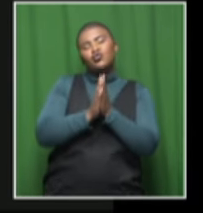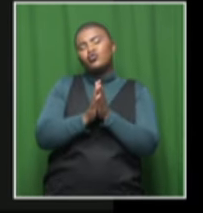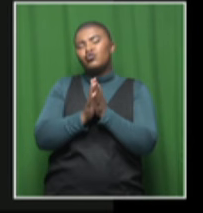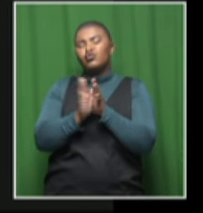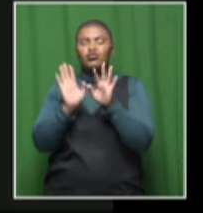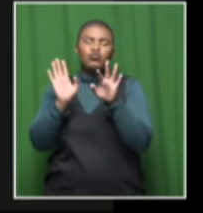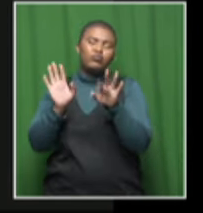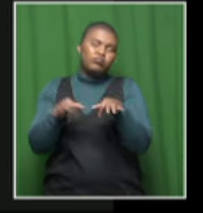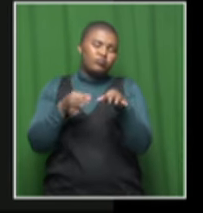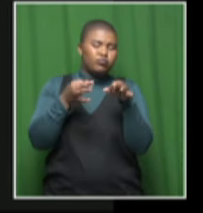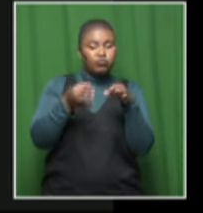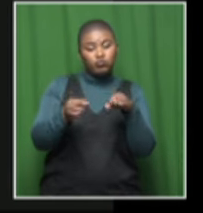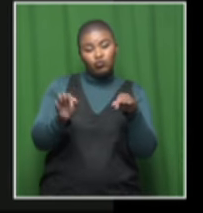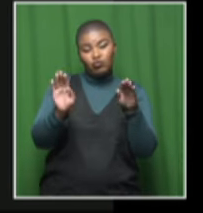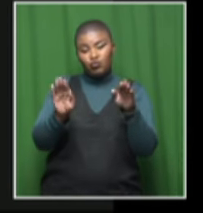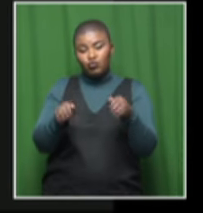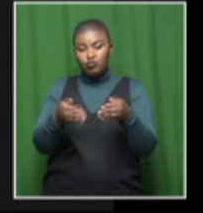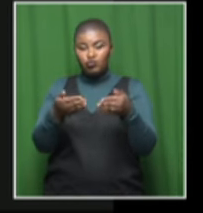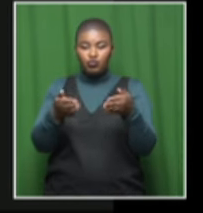so